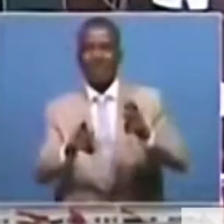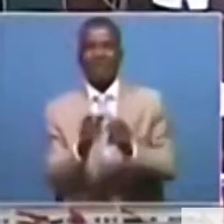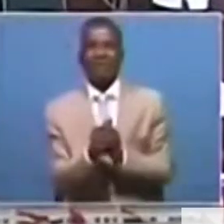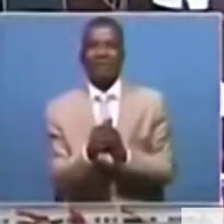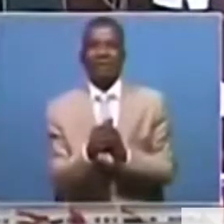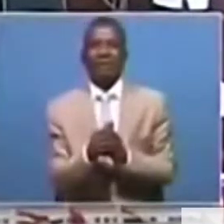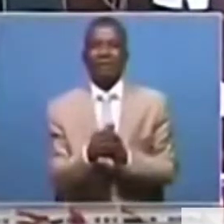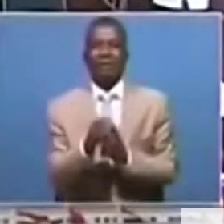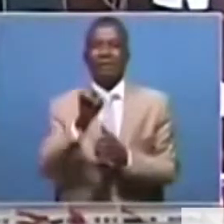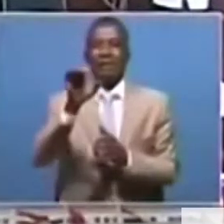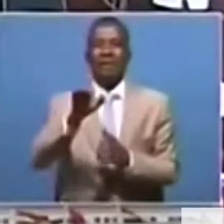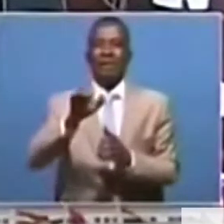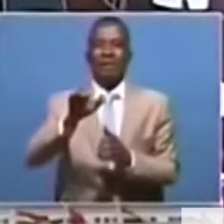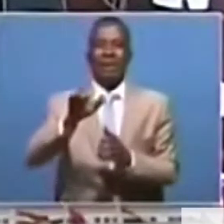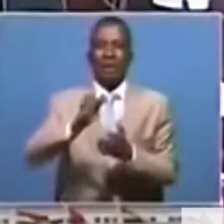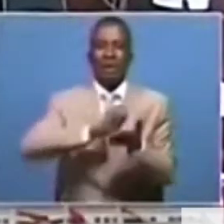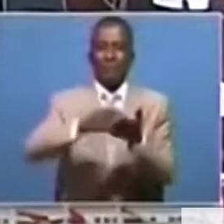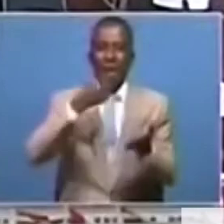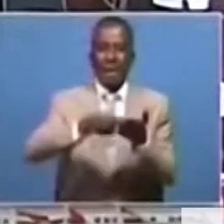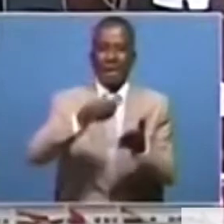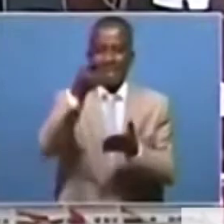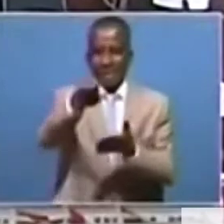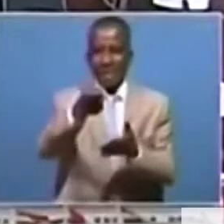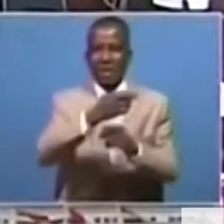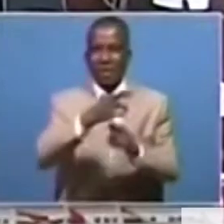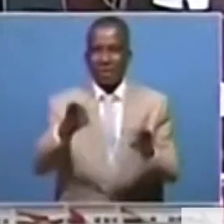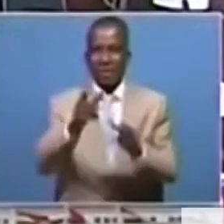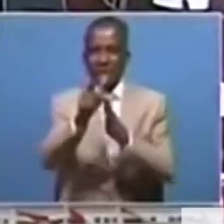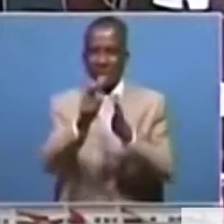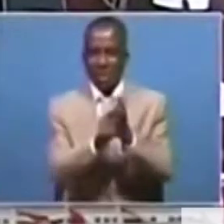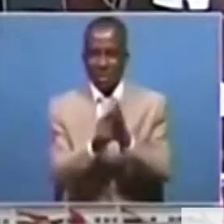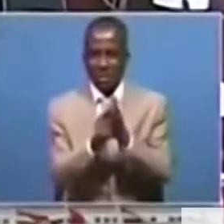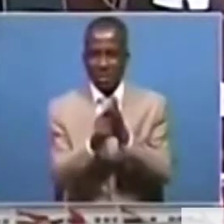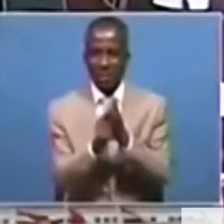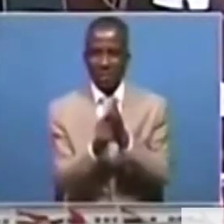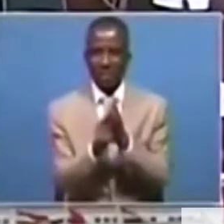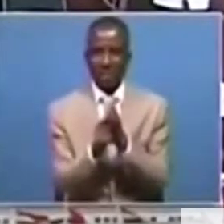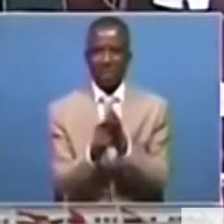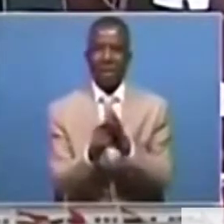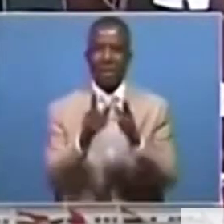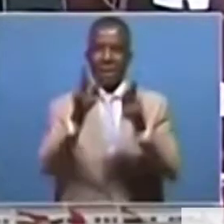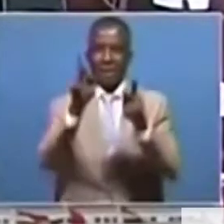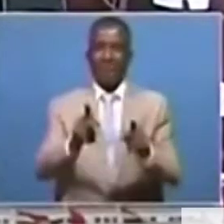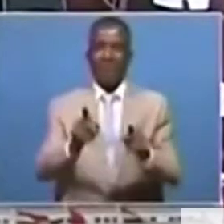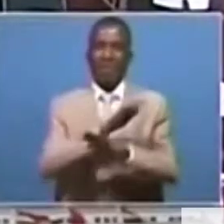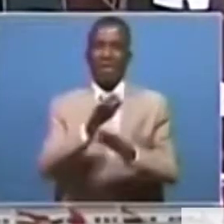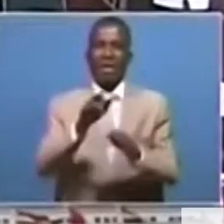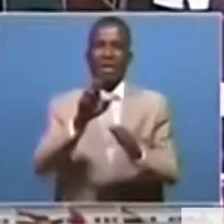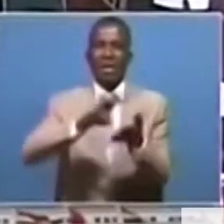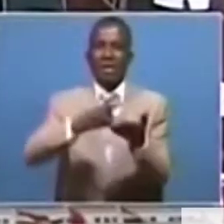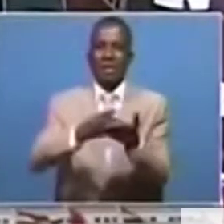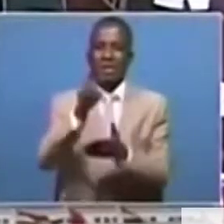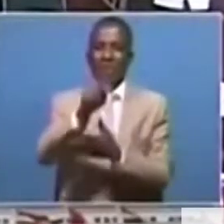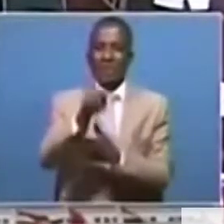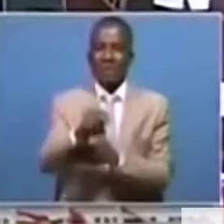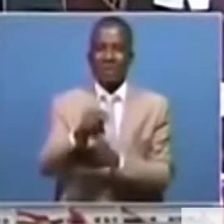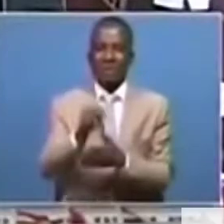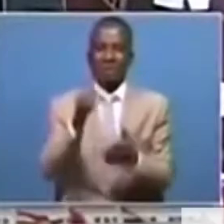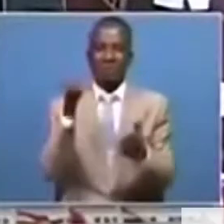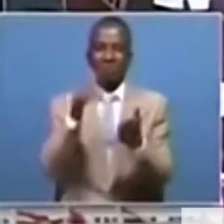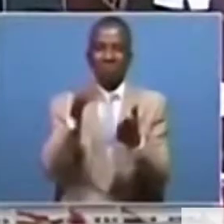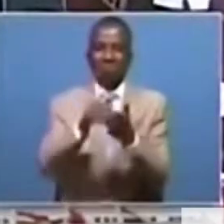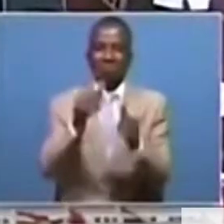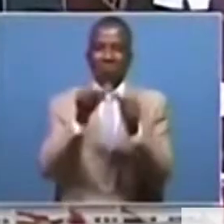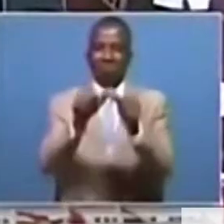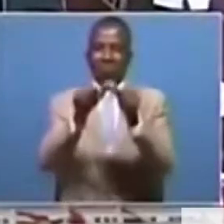respondent had filed a witness statement. This is because in law, a plaintiff or petitioner does not require evidence from his or her adversary in